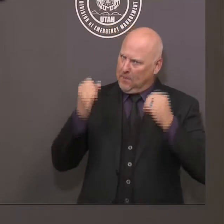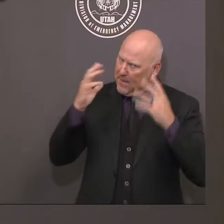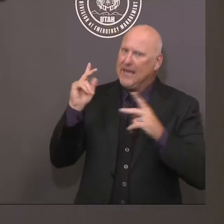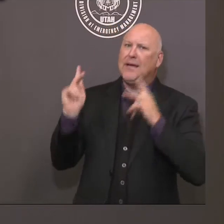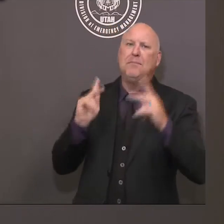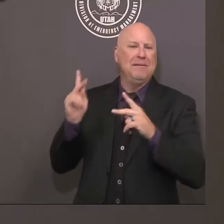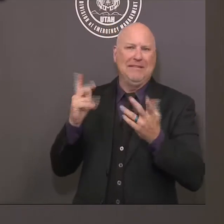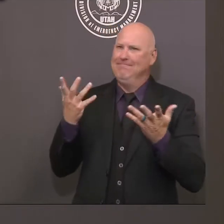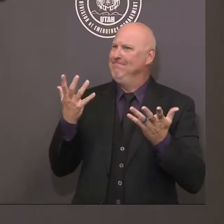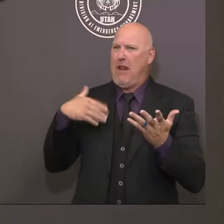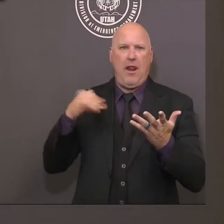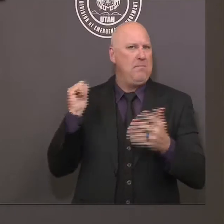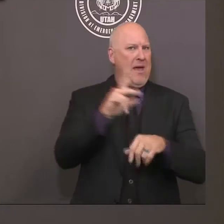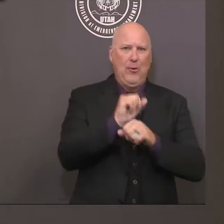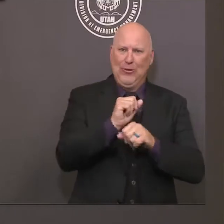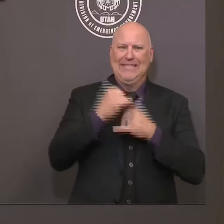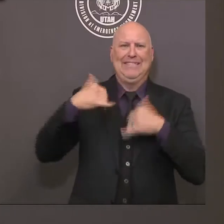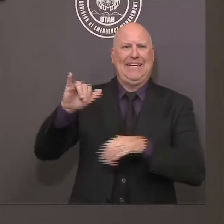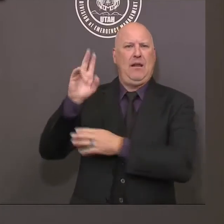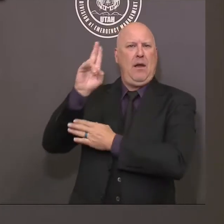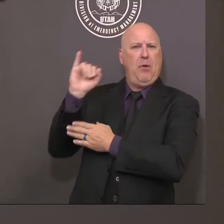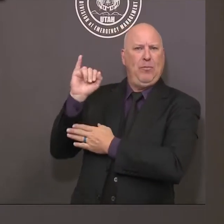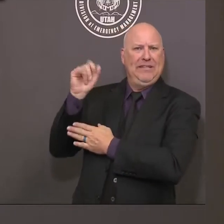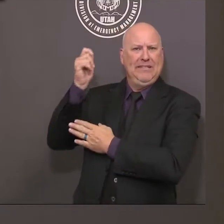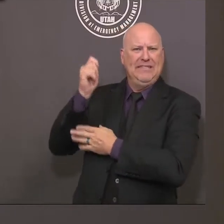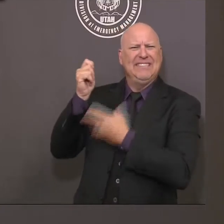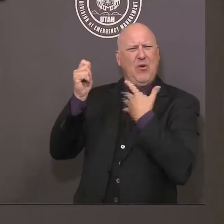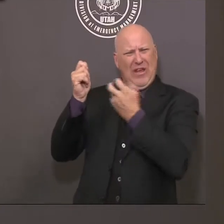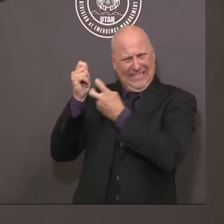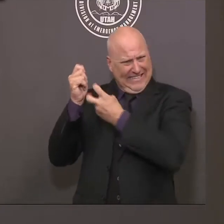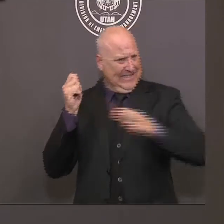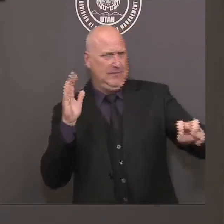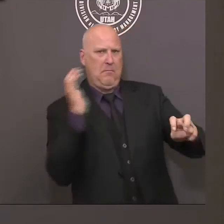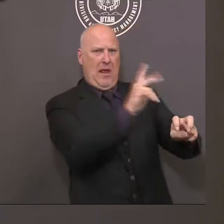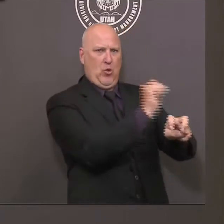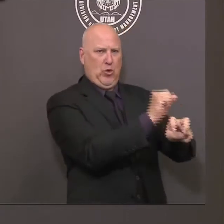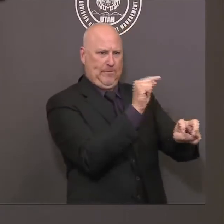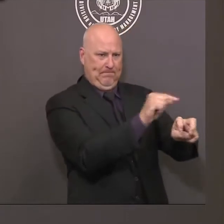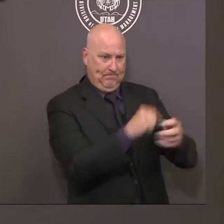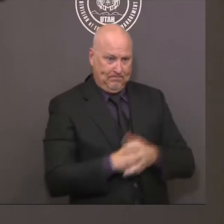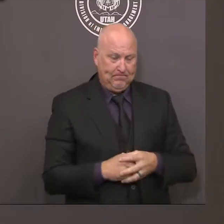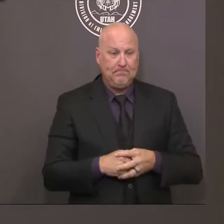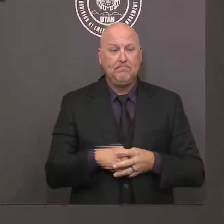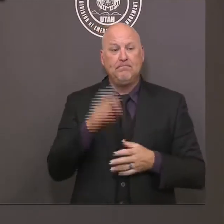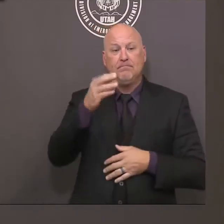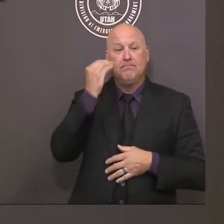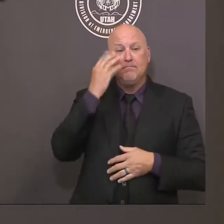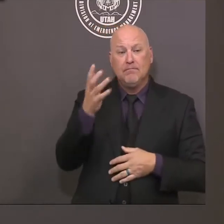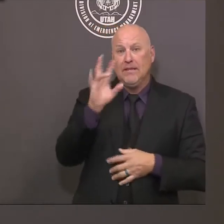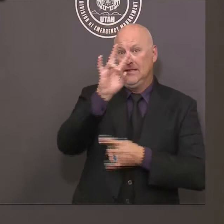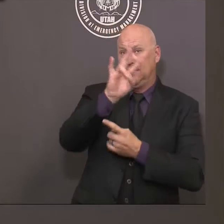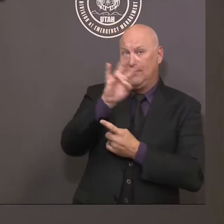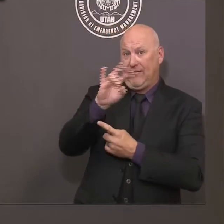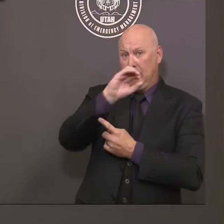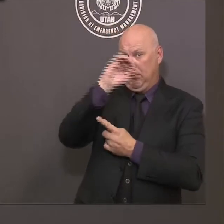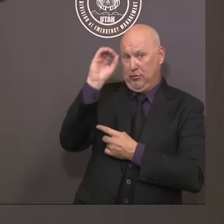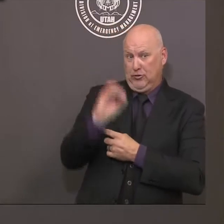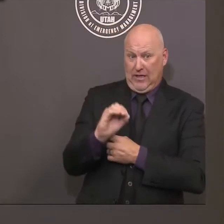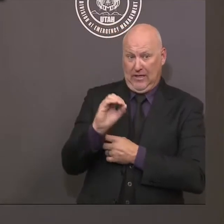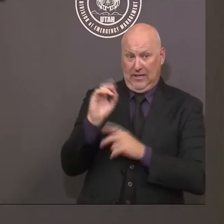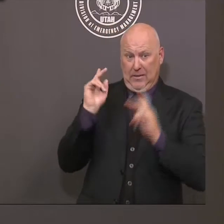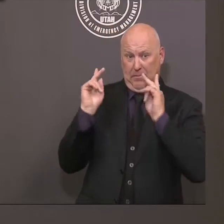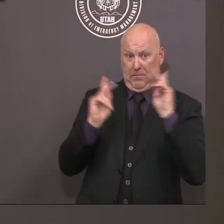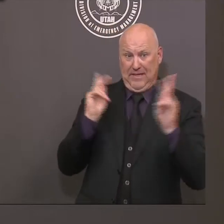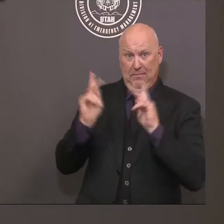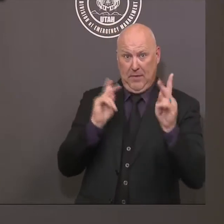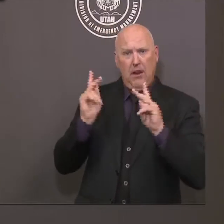those individuals currently on the unemployment rolls are still attached to a job. Helping businesses to reopen